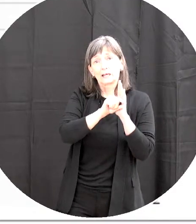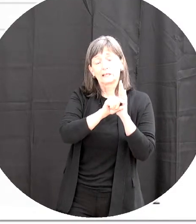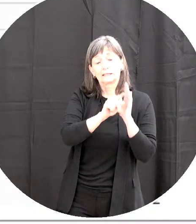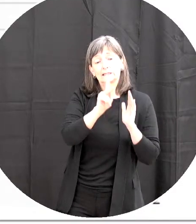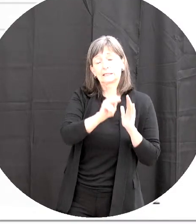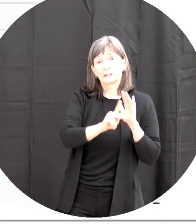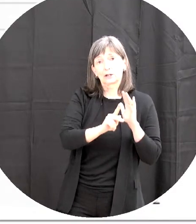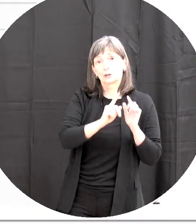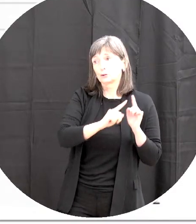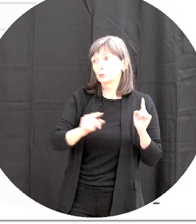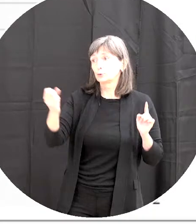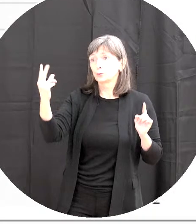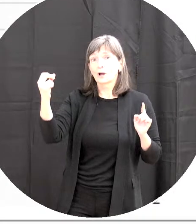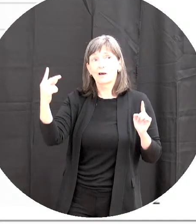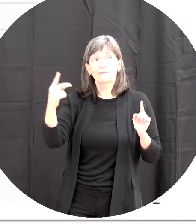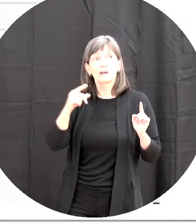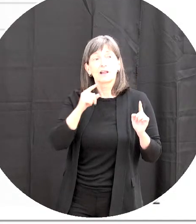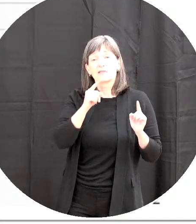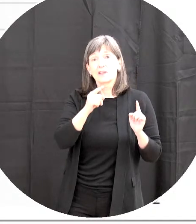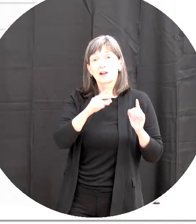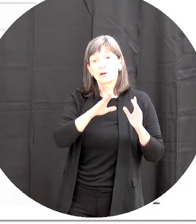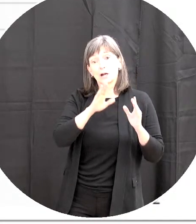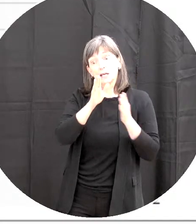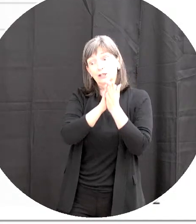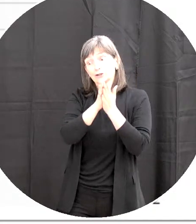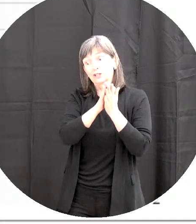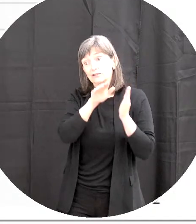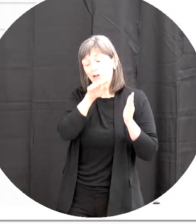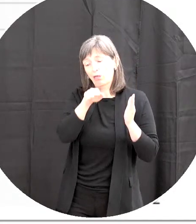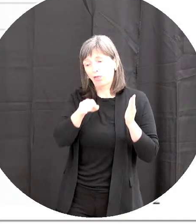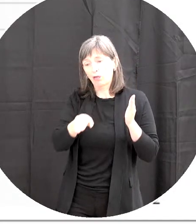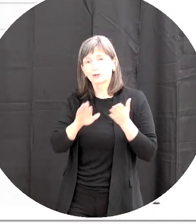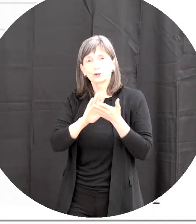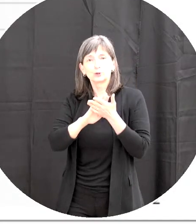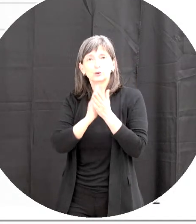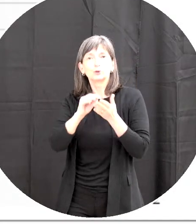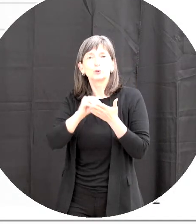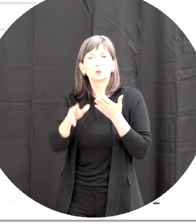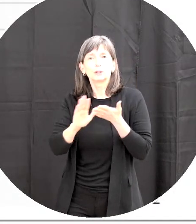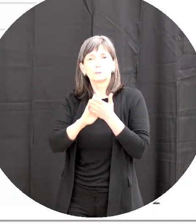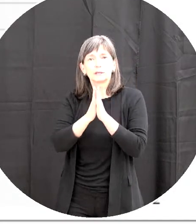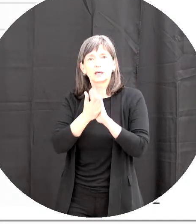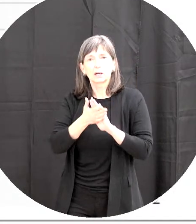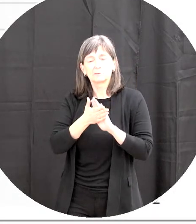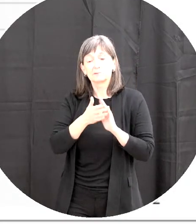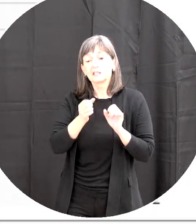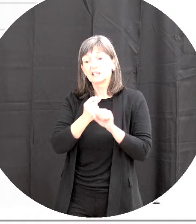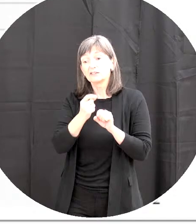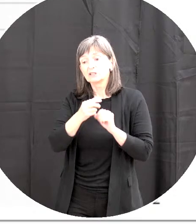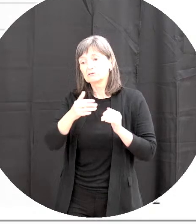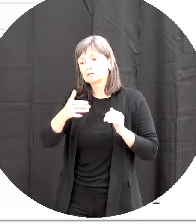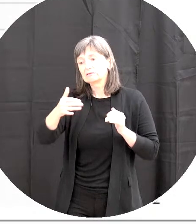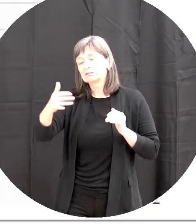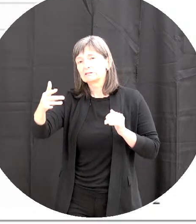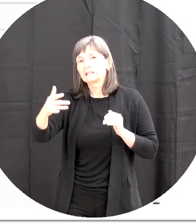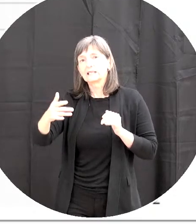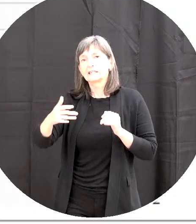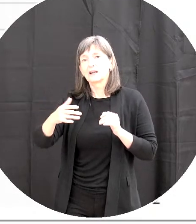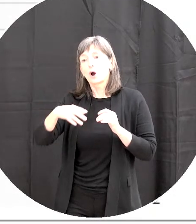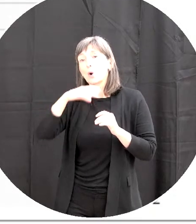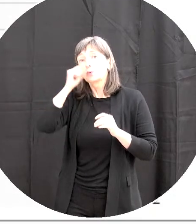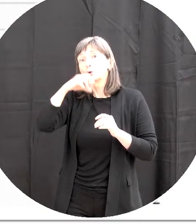Kindergarten students, very enthusiastic, but over time, as we go through the years, you can see the engagement